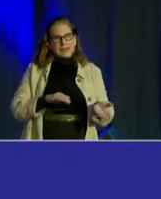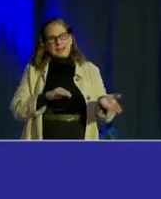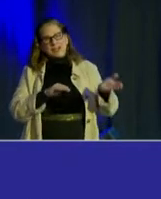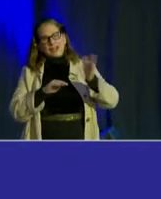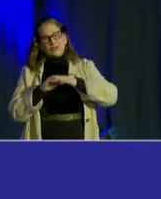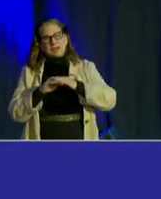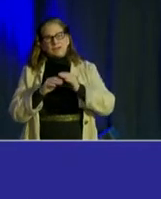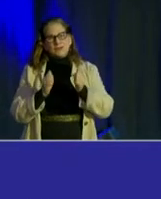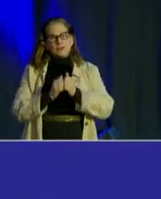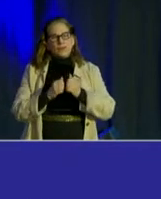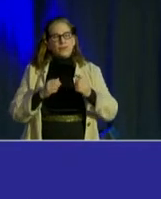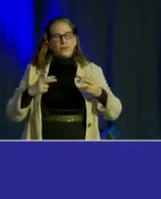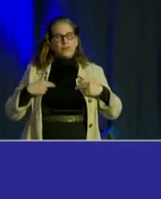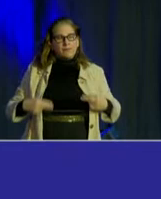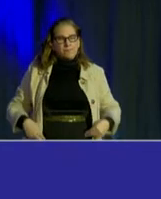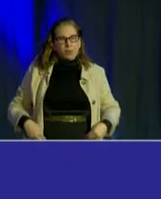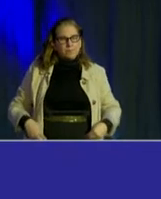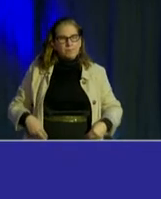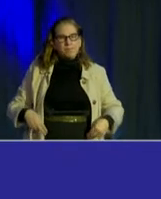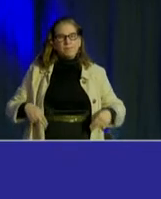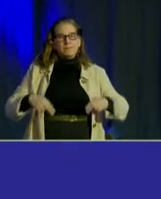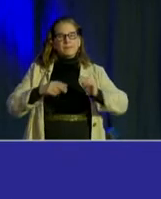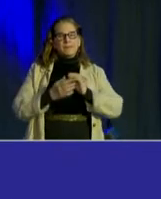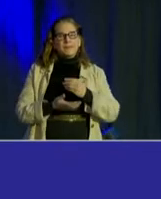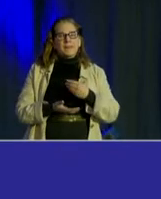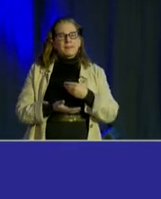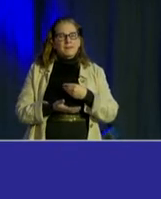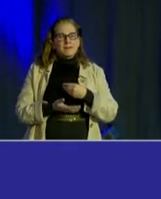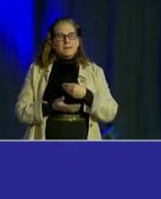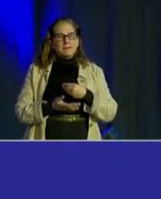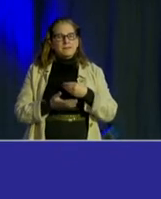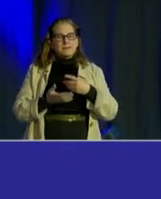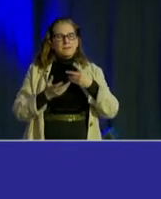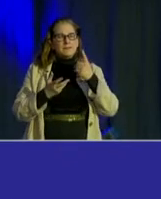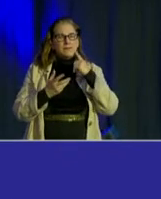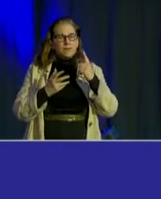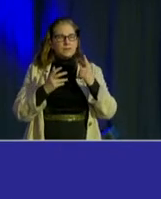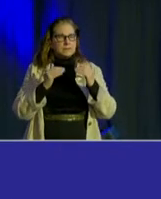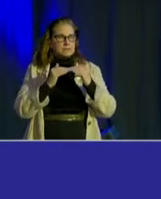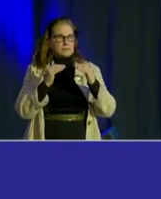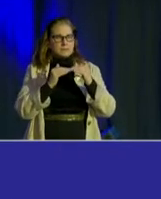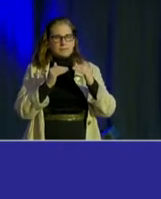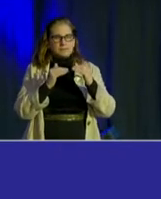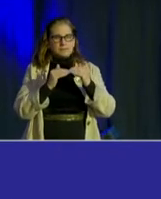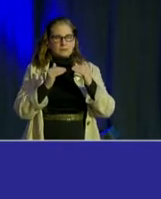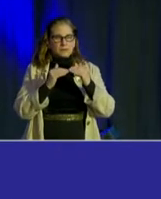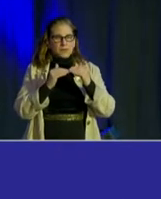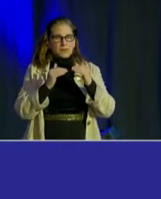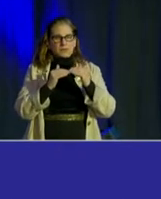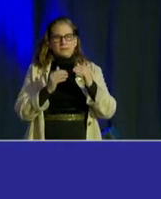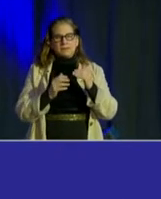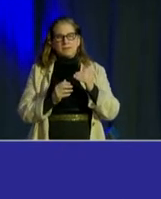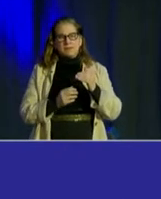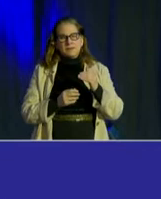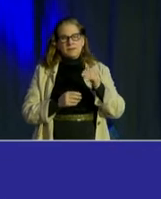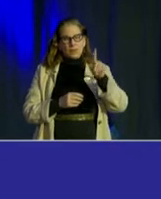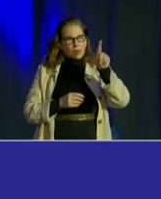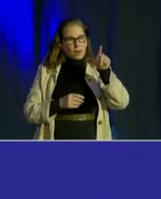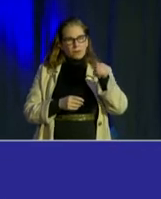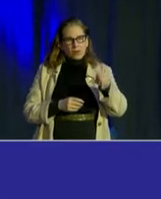formula despite unprecedented financial challenges. That led to a $1.92 billion budget for our